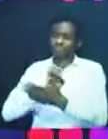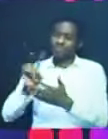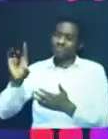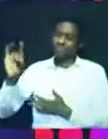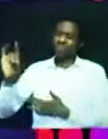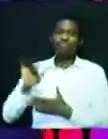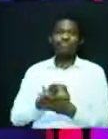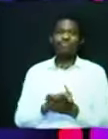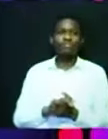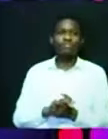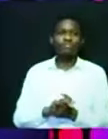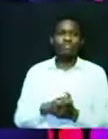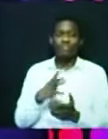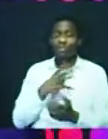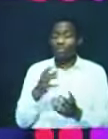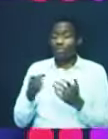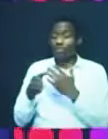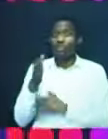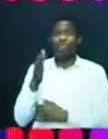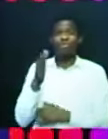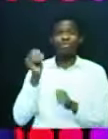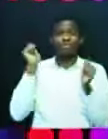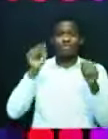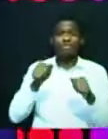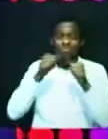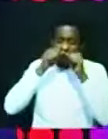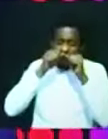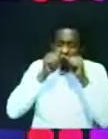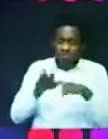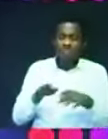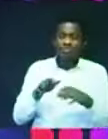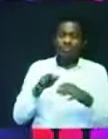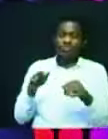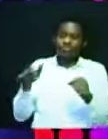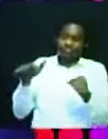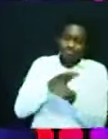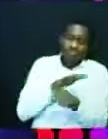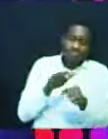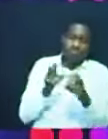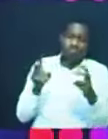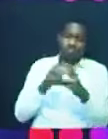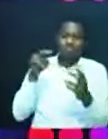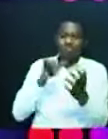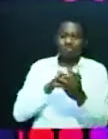And God is able to bless you abundantly so that in all things, at all